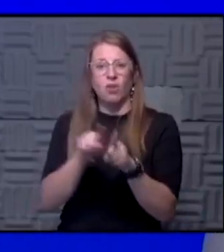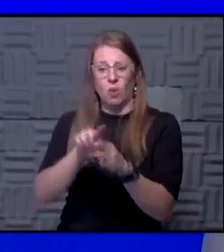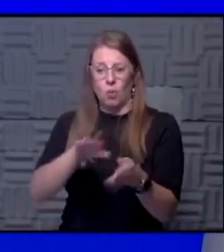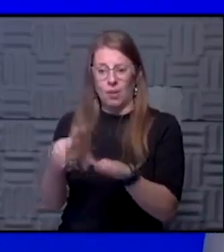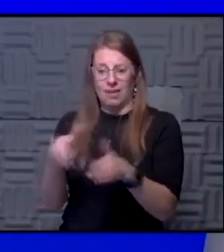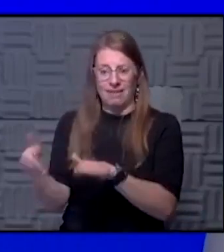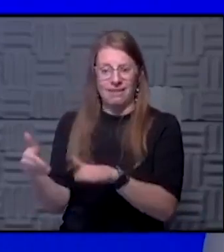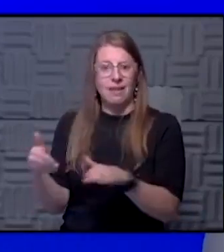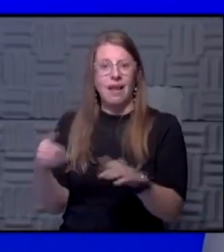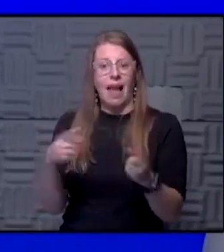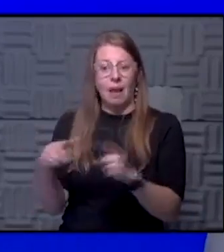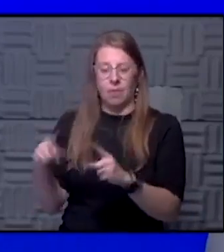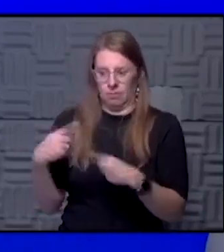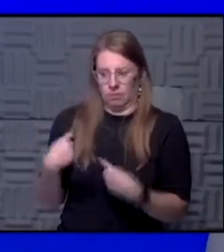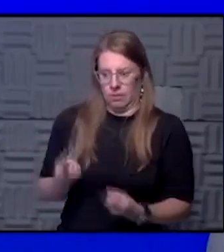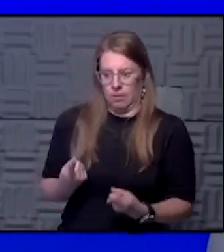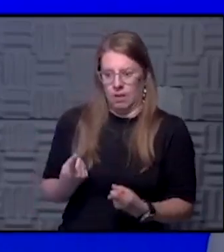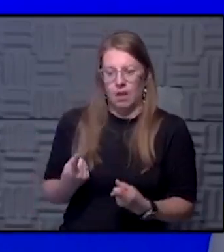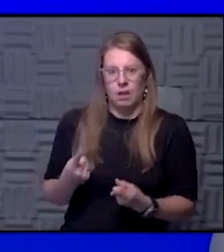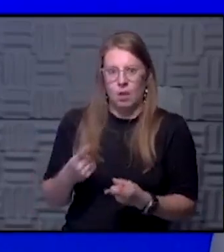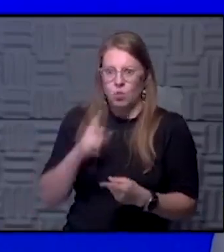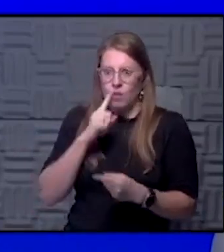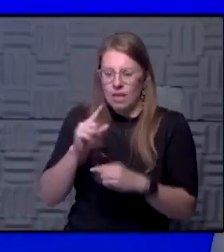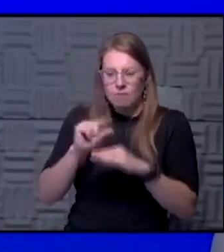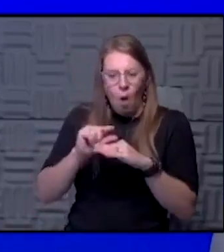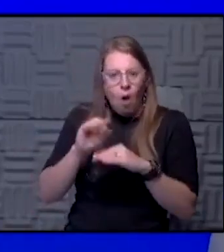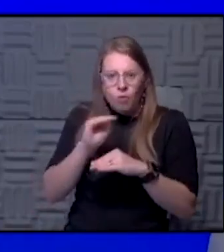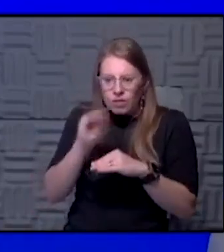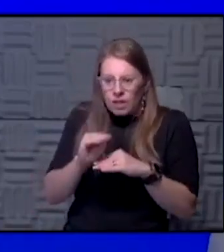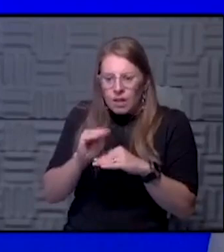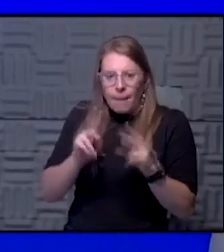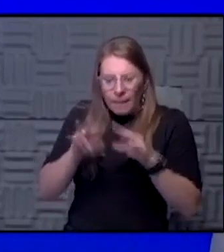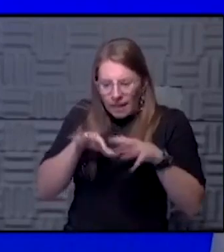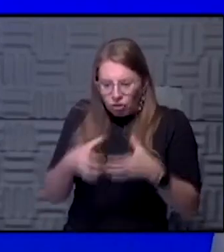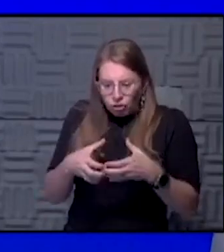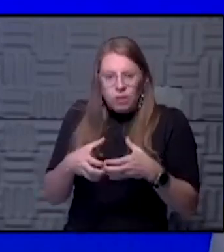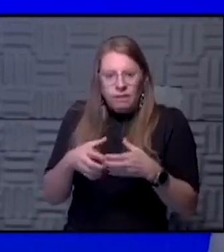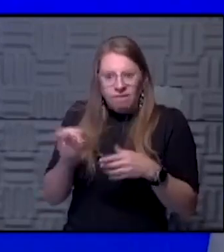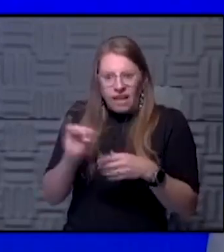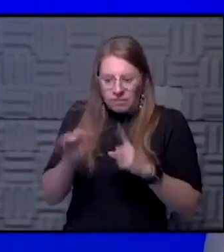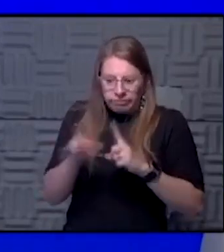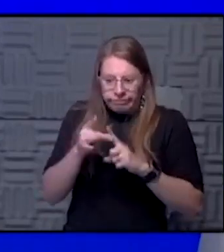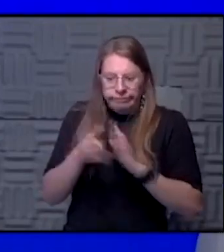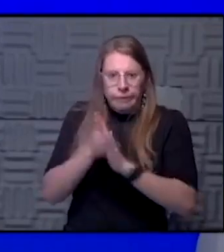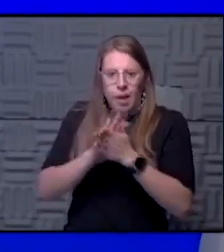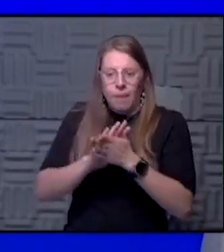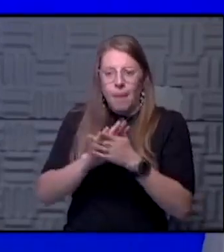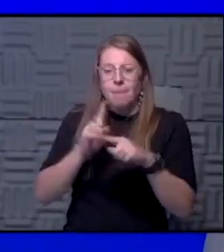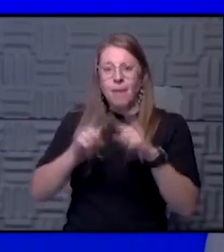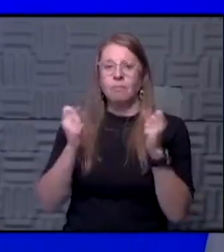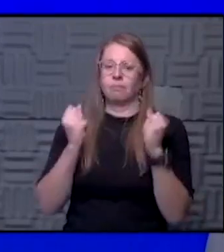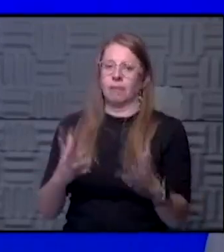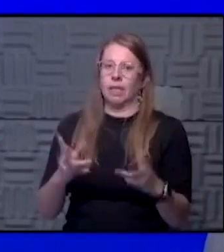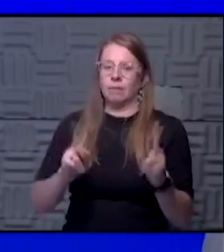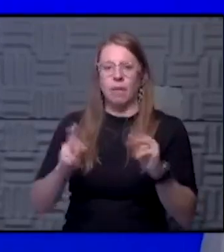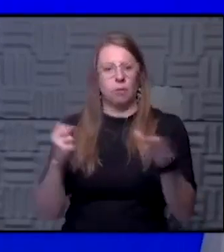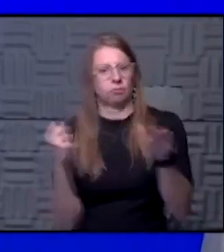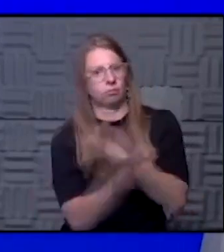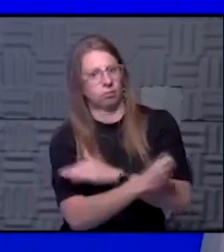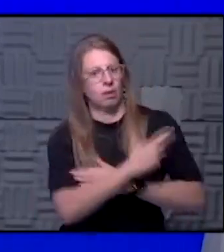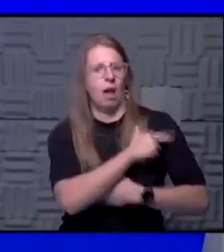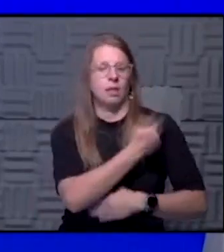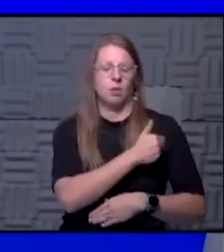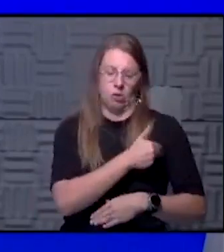happened with just a small percentage of the population that has been infected. But even that small percentage has led to large numbers of hospitalizations